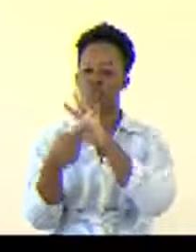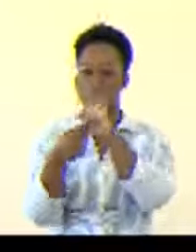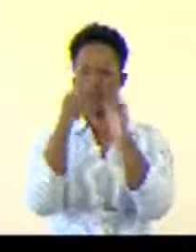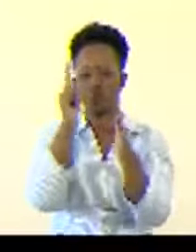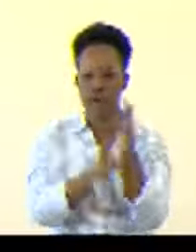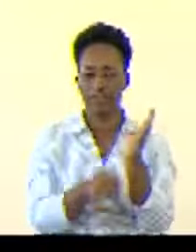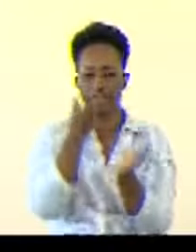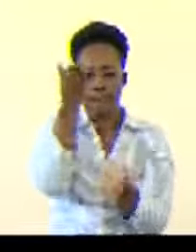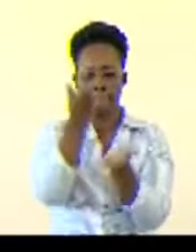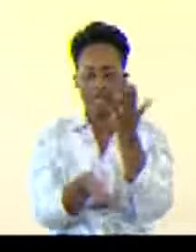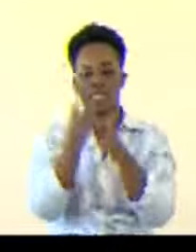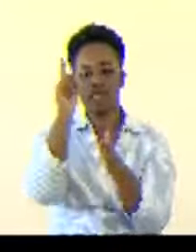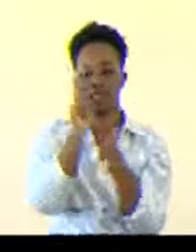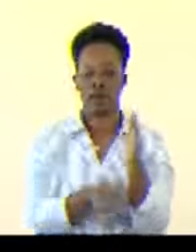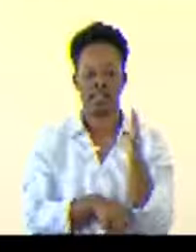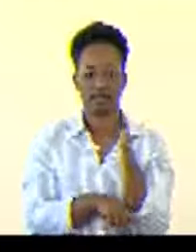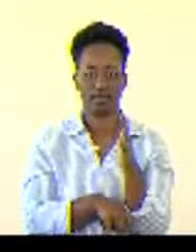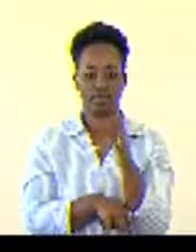what.